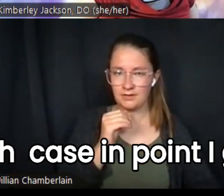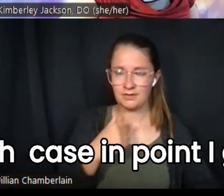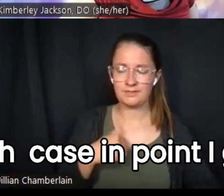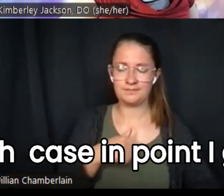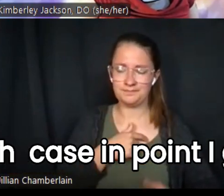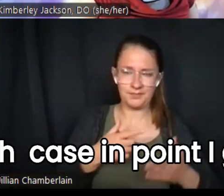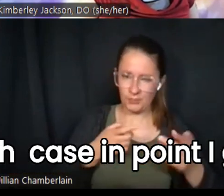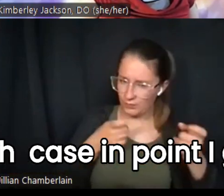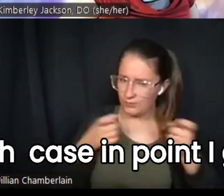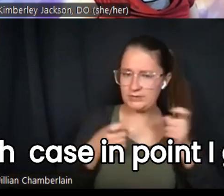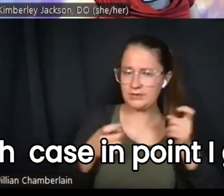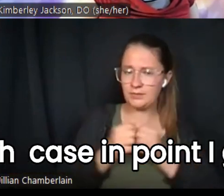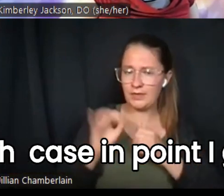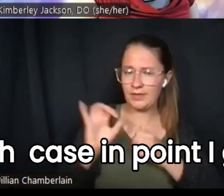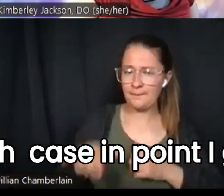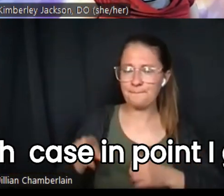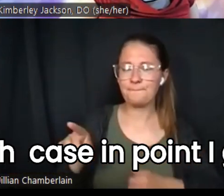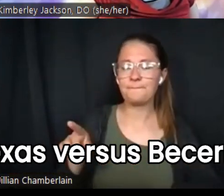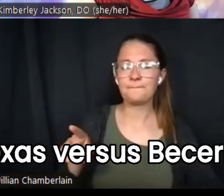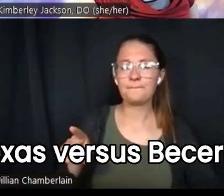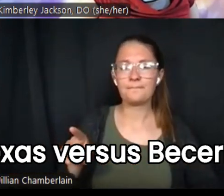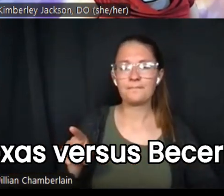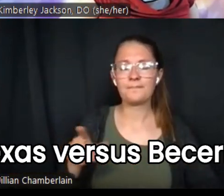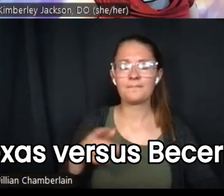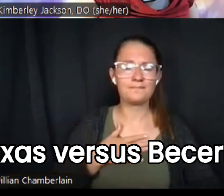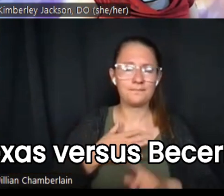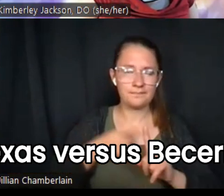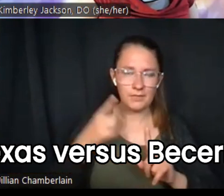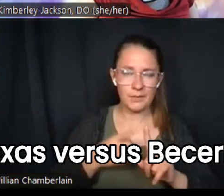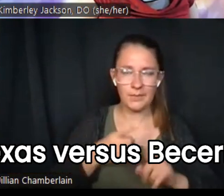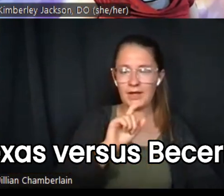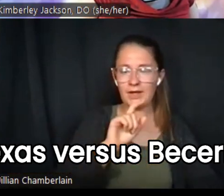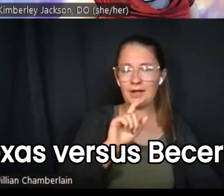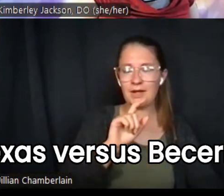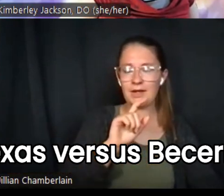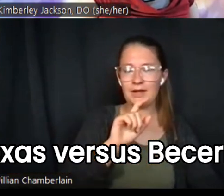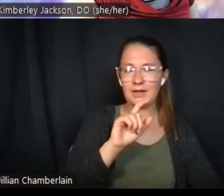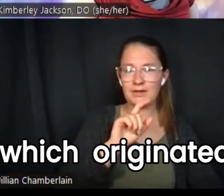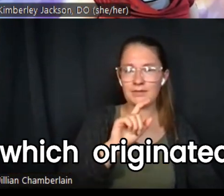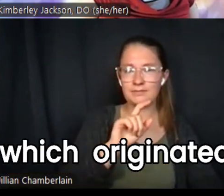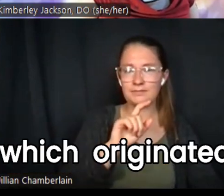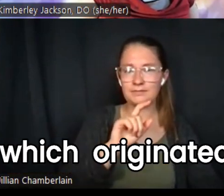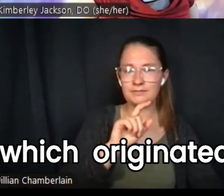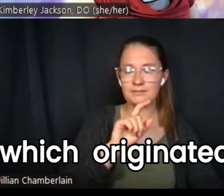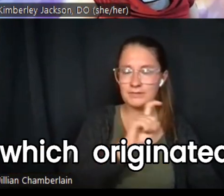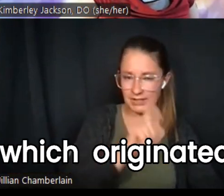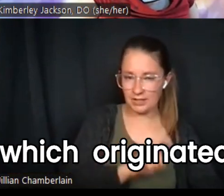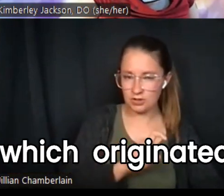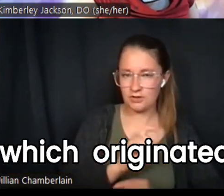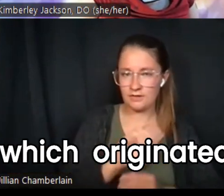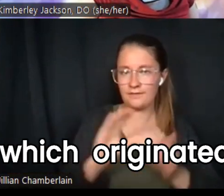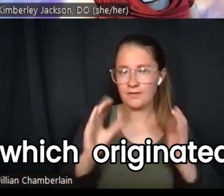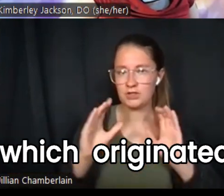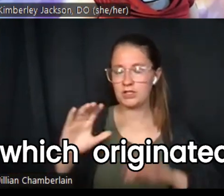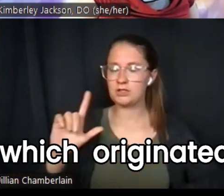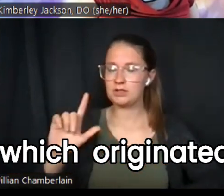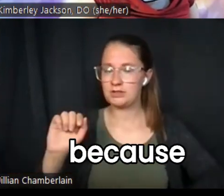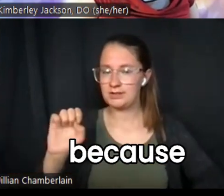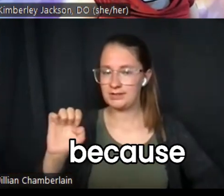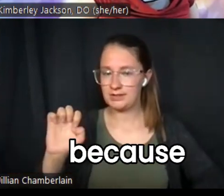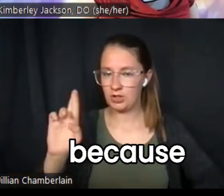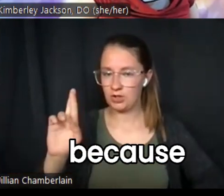with. Case in point, I guess, is Texas versus Becerra, which